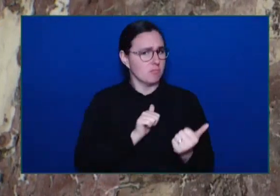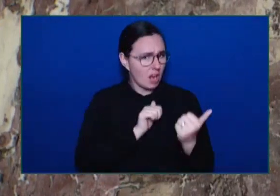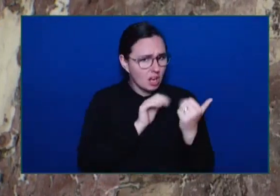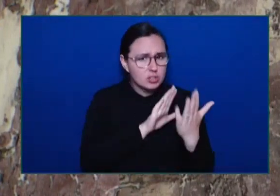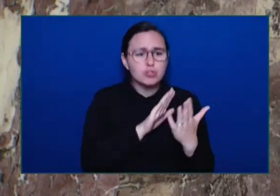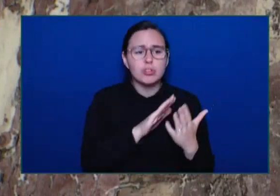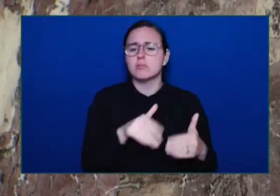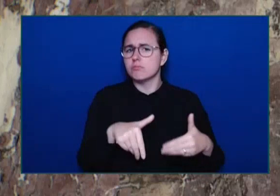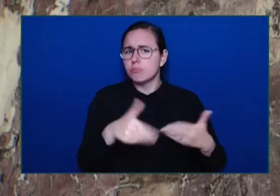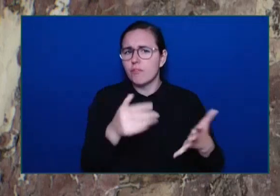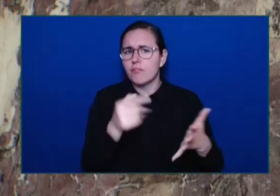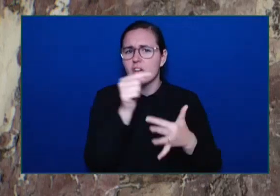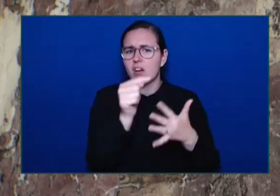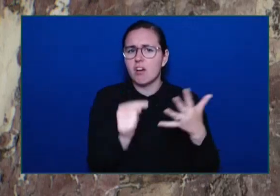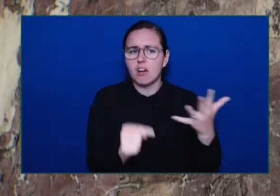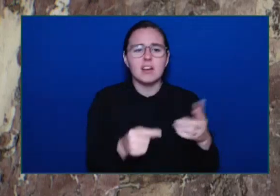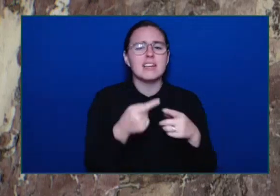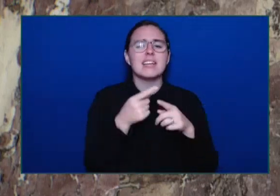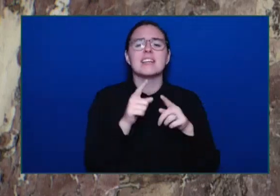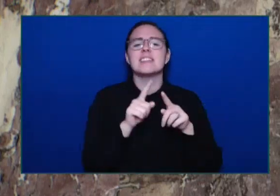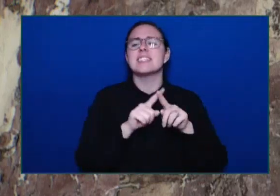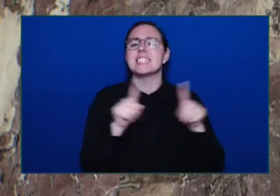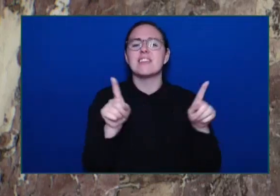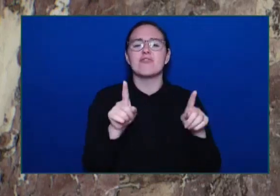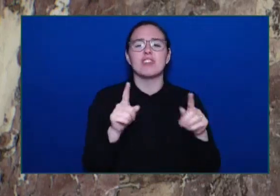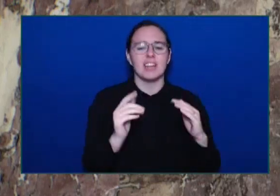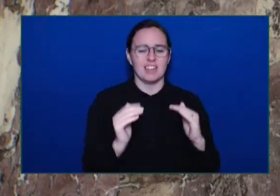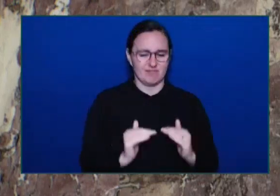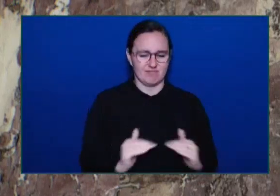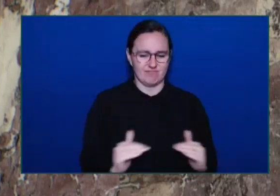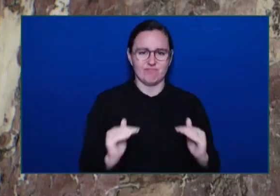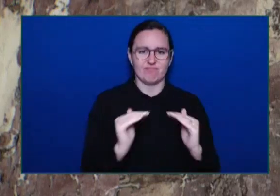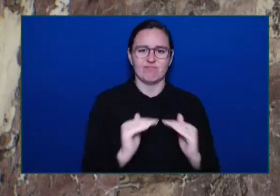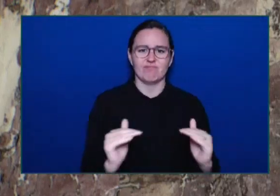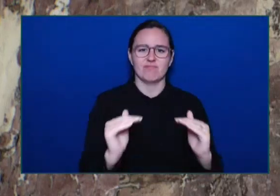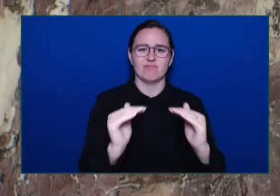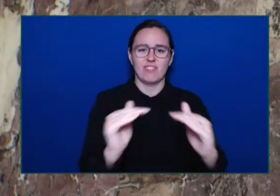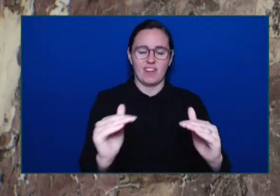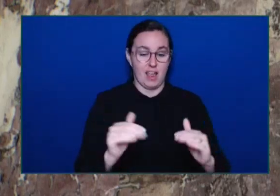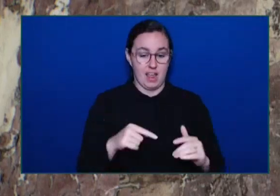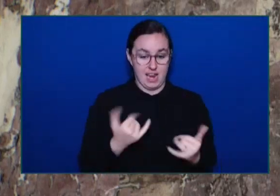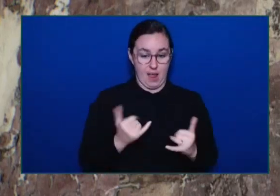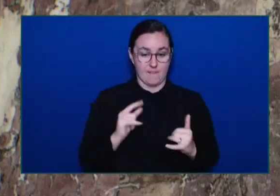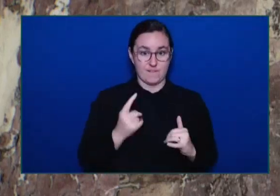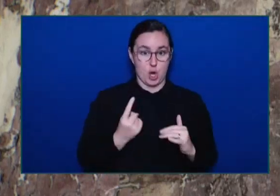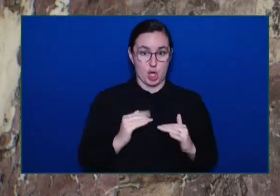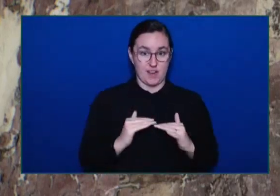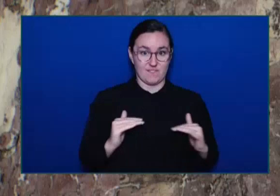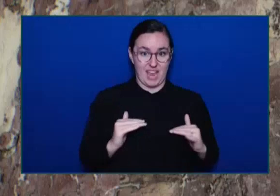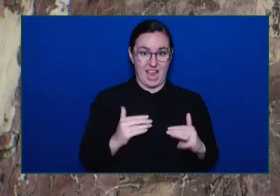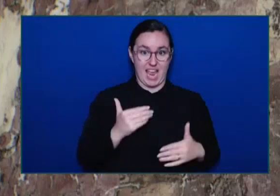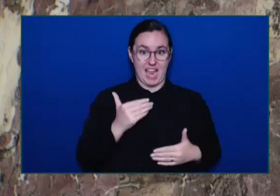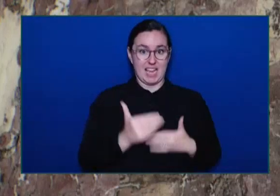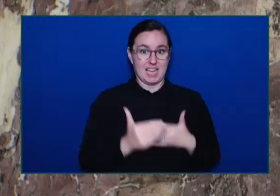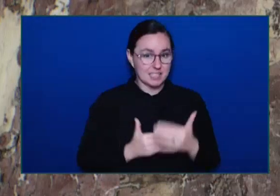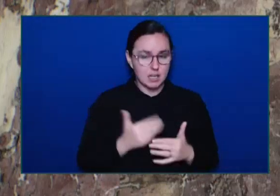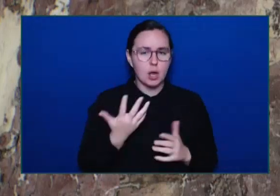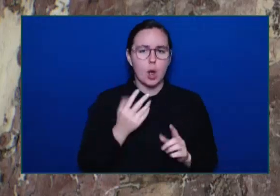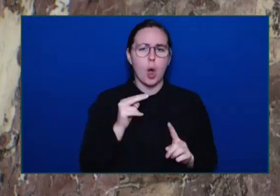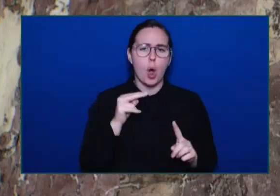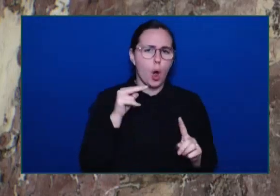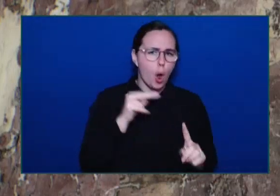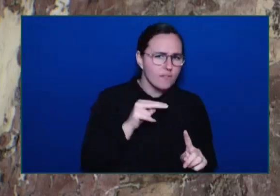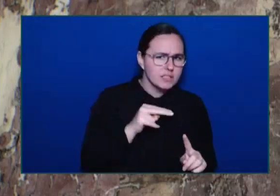dealing with with governance and oversight issues. Some of them identified in the all-party report,